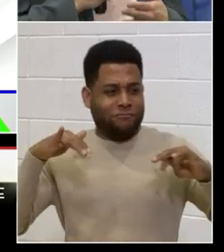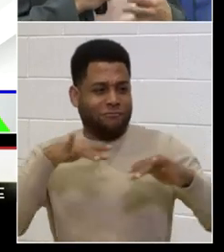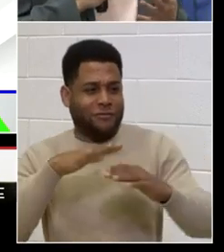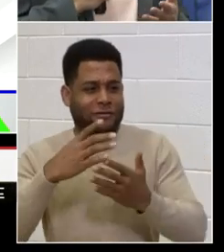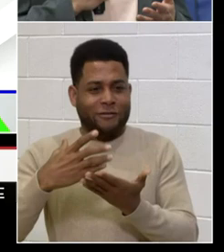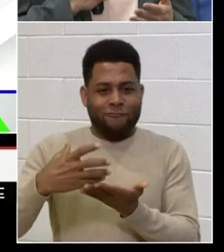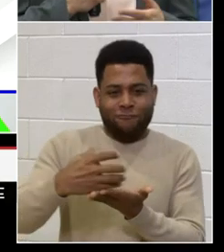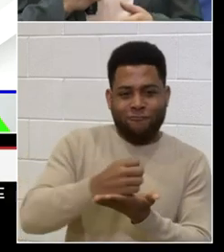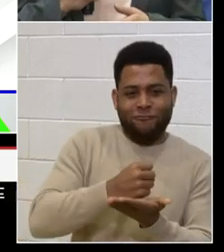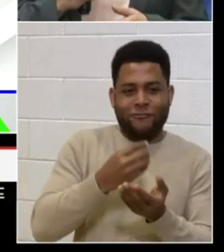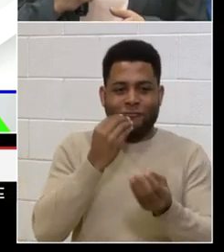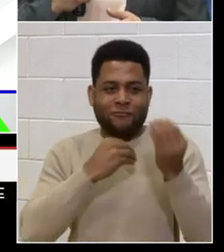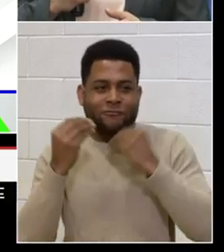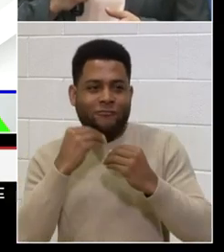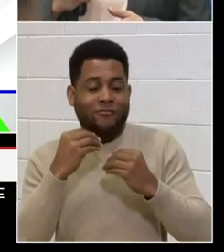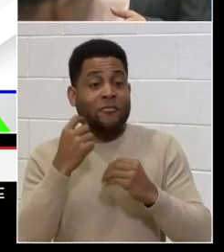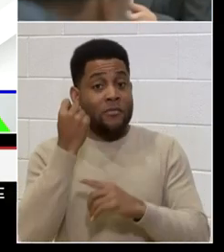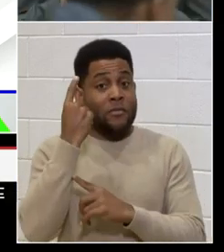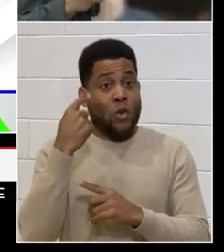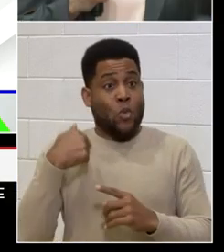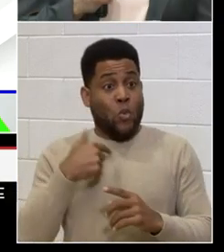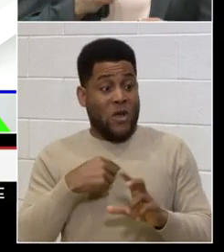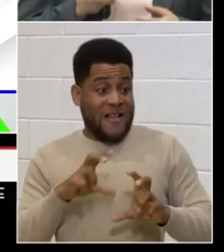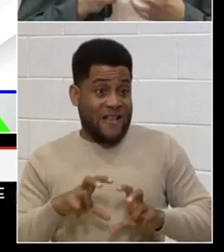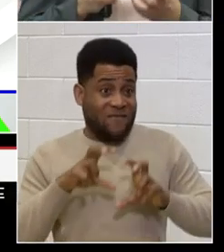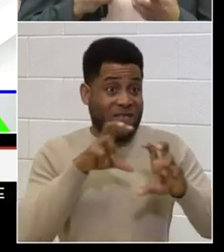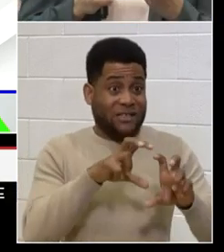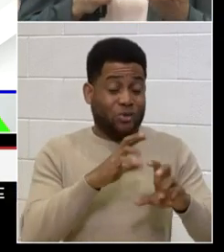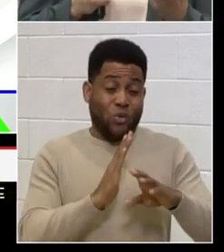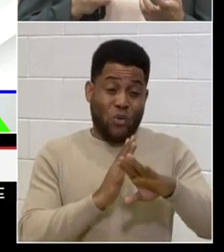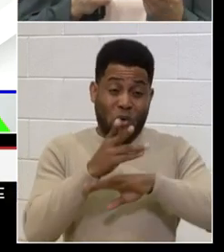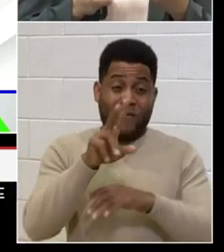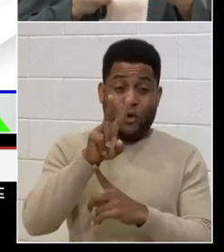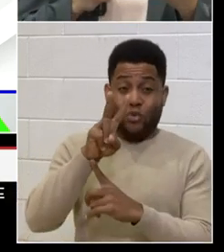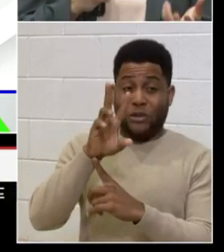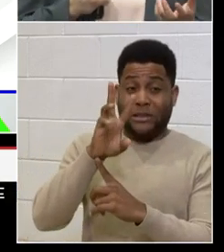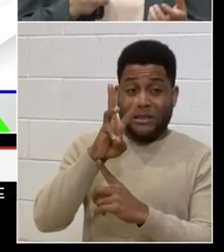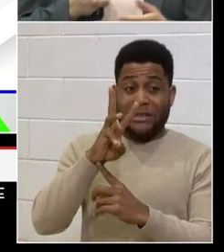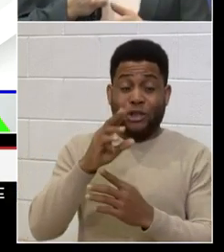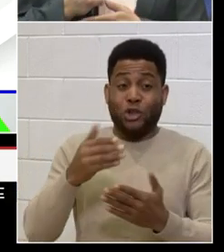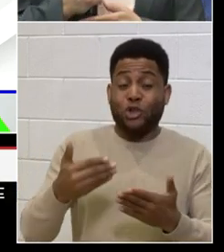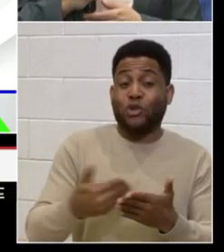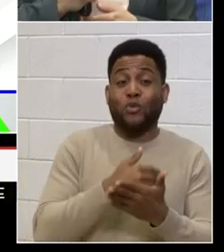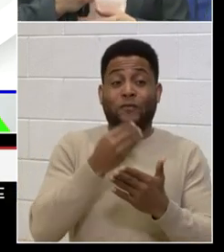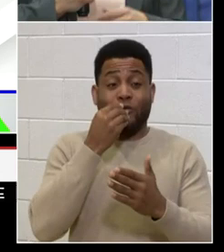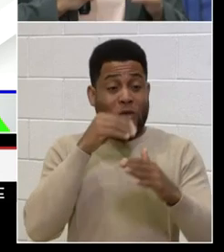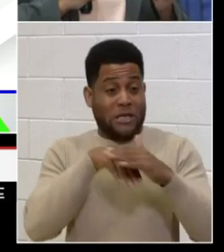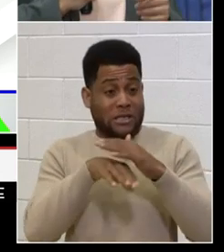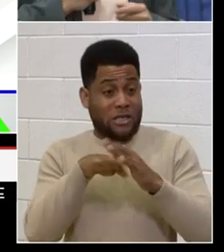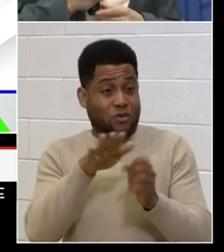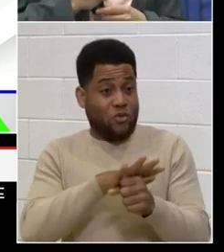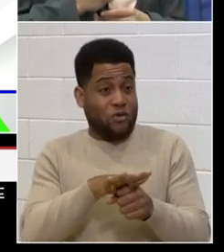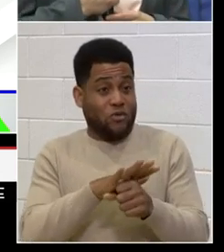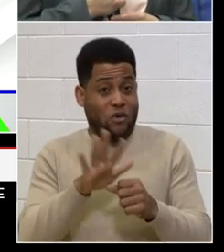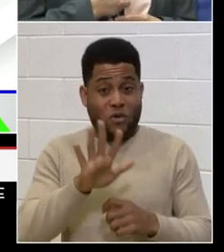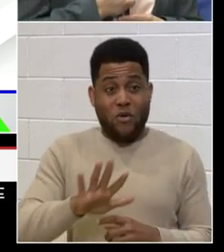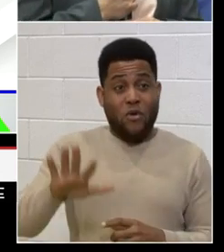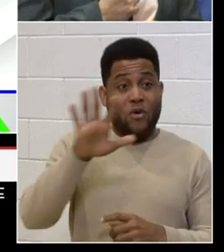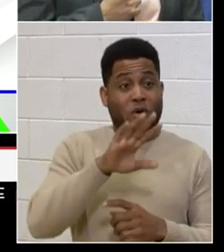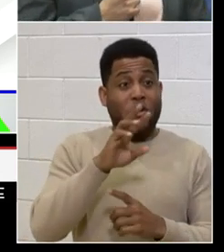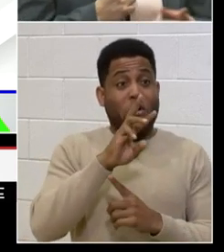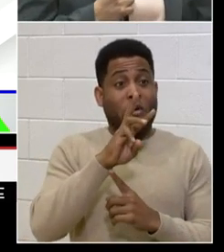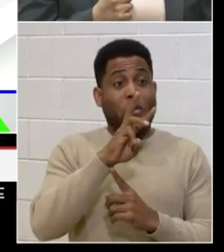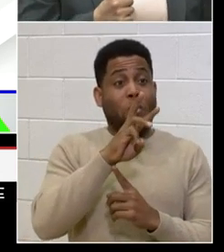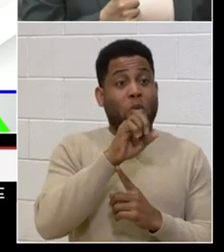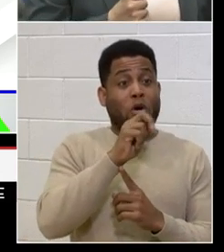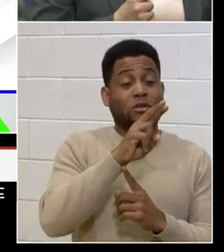than 26 new food access locations throughout wards 5, 7, and